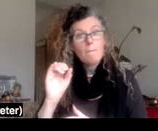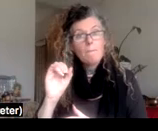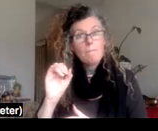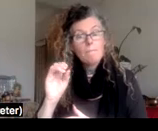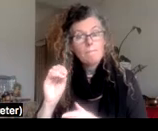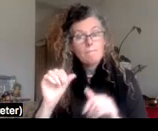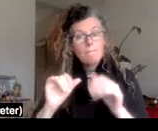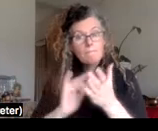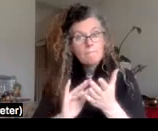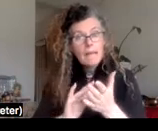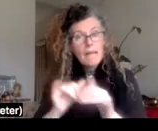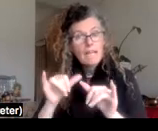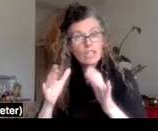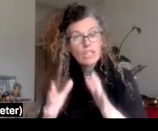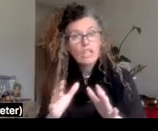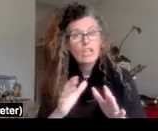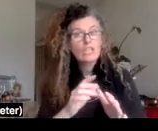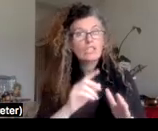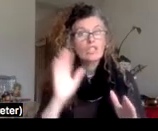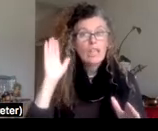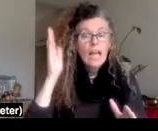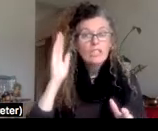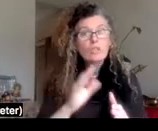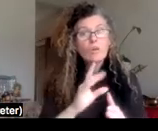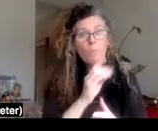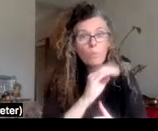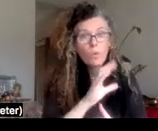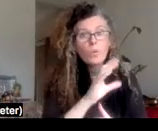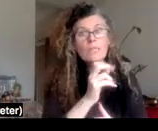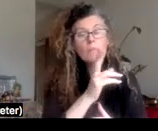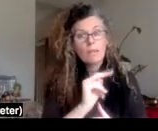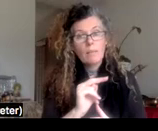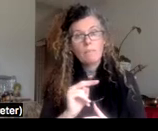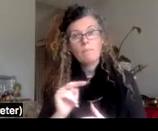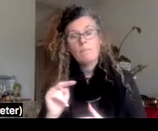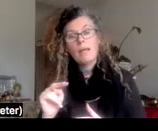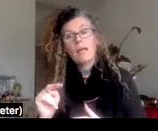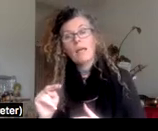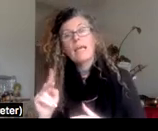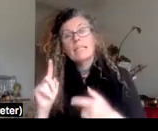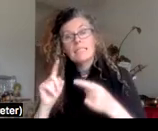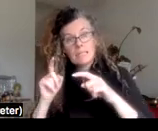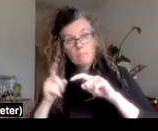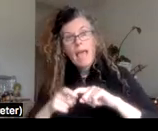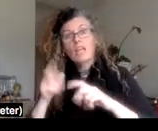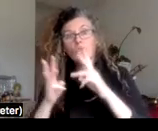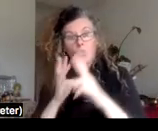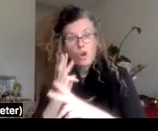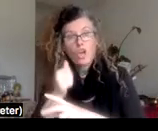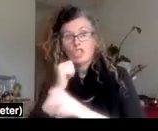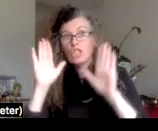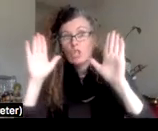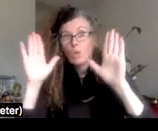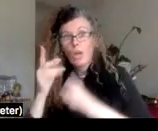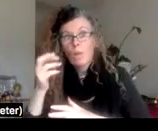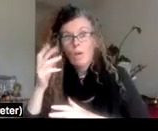an engineer. She's lectured with Bruce Lipton and Joe Dispenza and these things. She's a superhero in the Spanish world. We're doing a lecture,